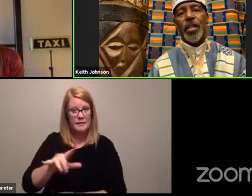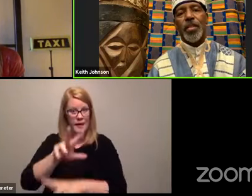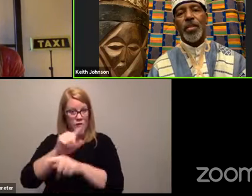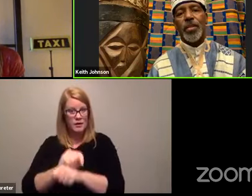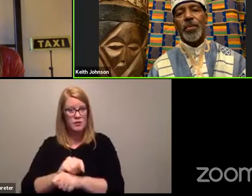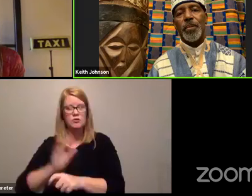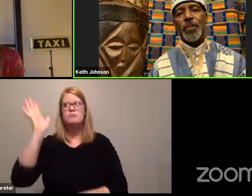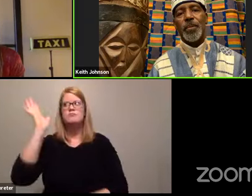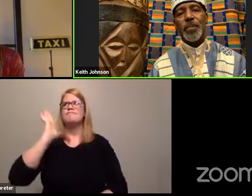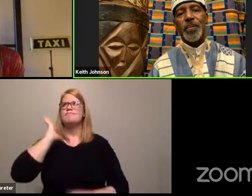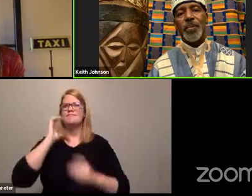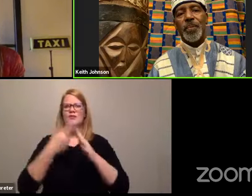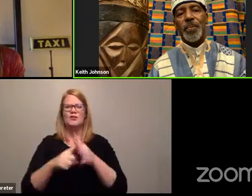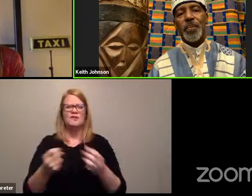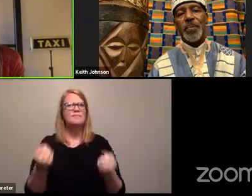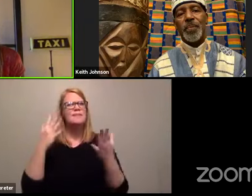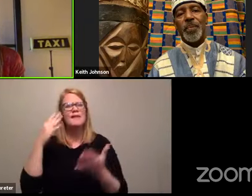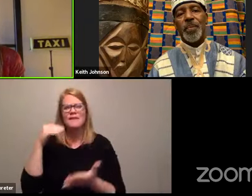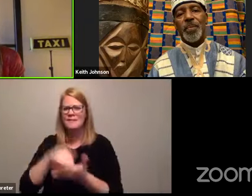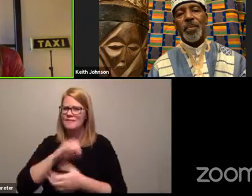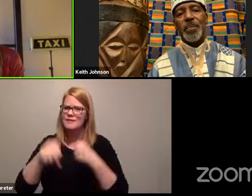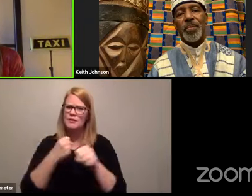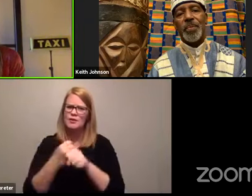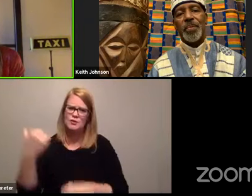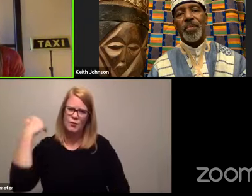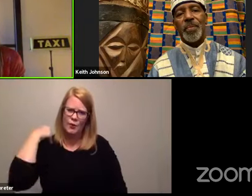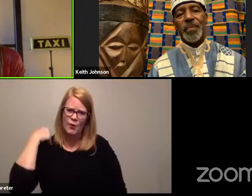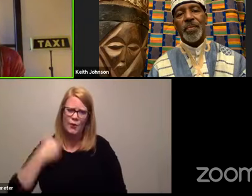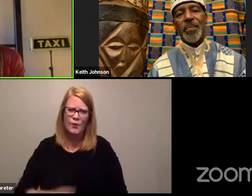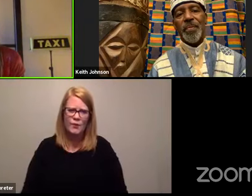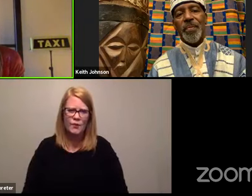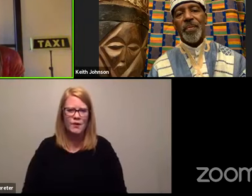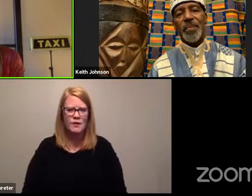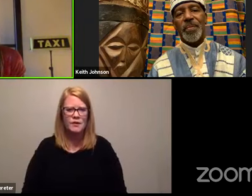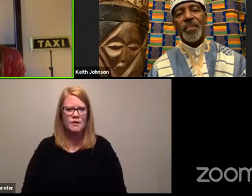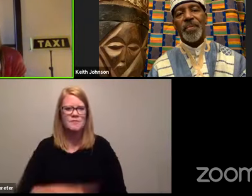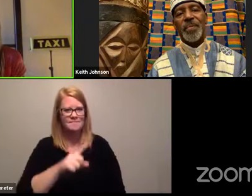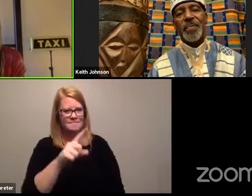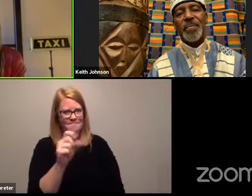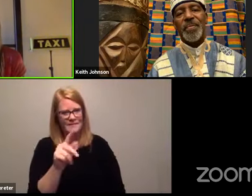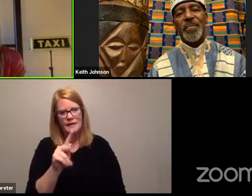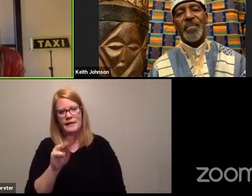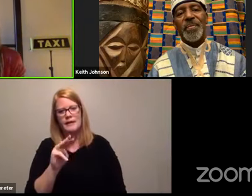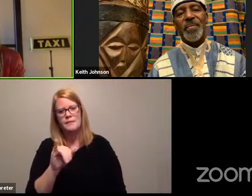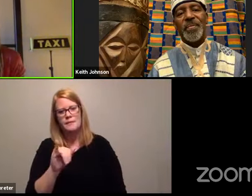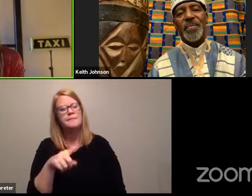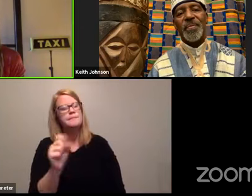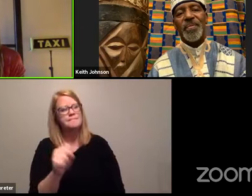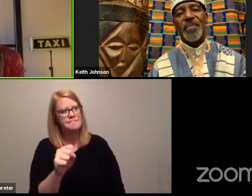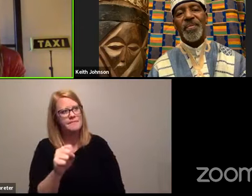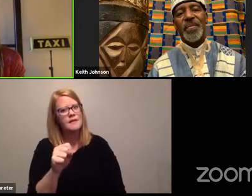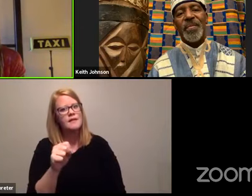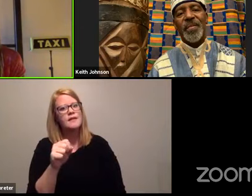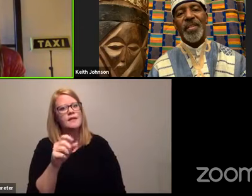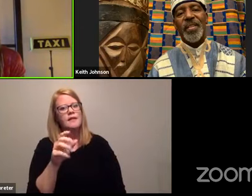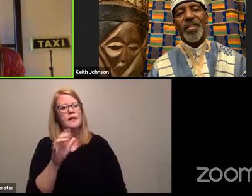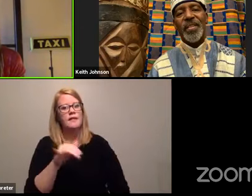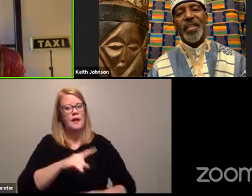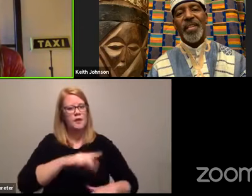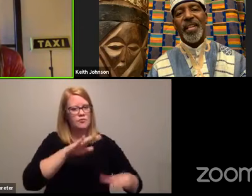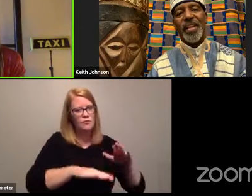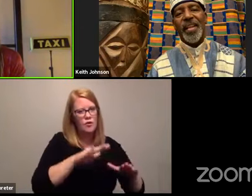of years. Yeah, that beautiful conversation between mover and percussionist. I love